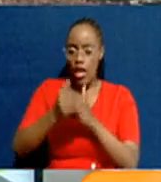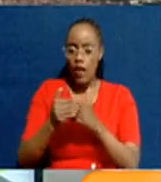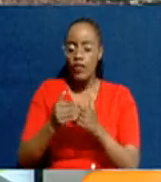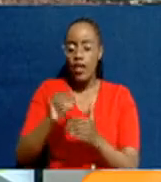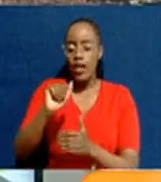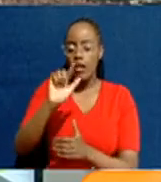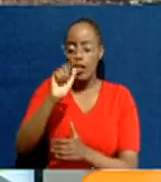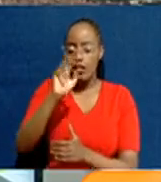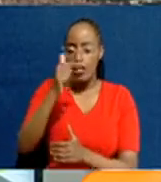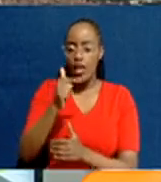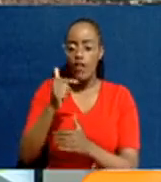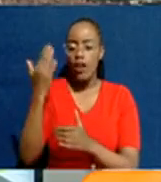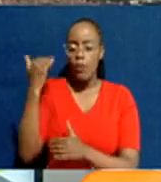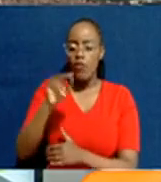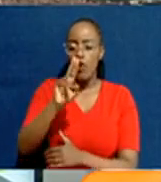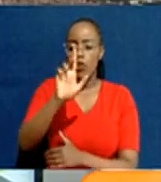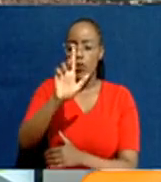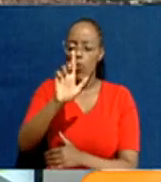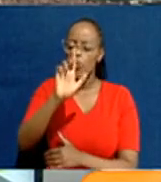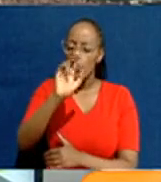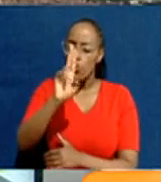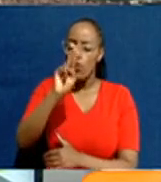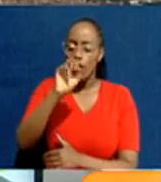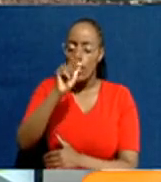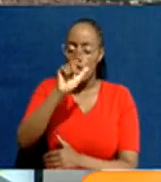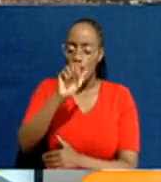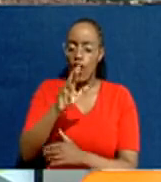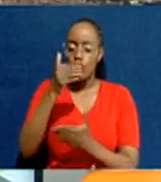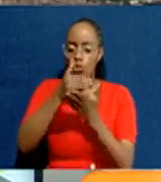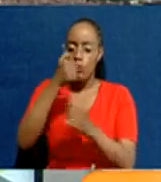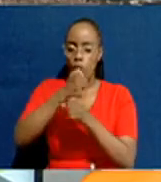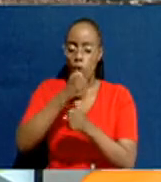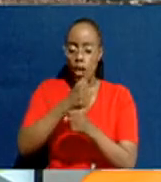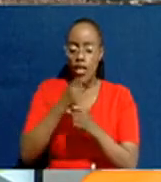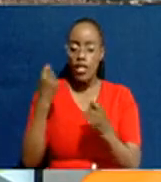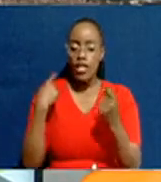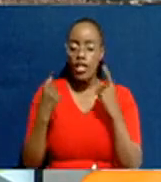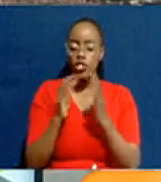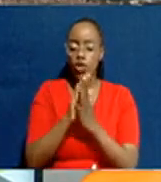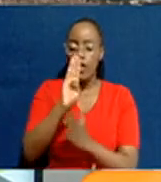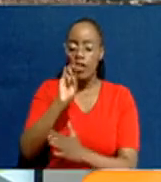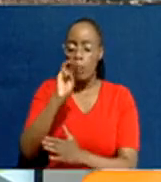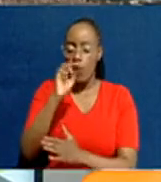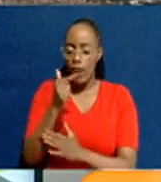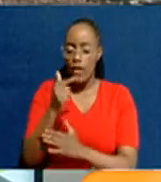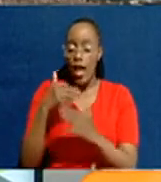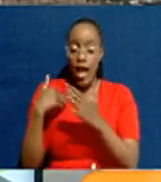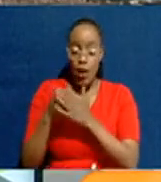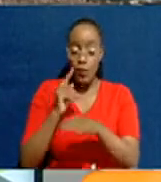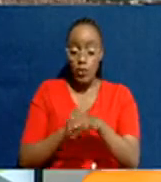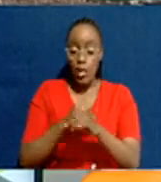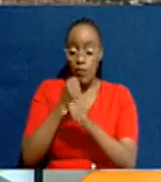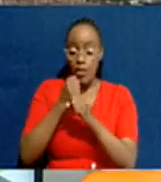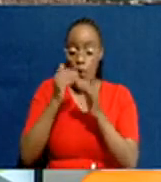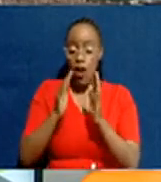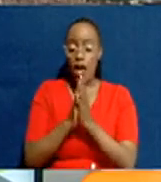Tea, formerly known as Unilever, suspended its operations in Bomet and Kericho counties until the safety of their workers and property is guaranteed.